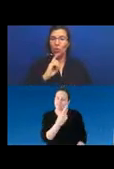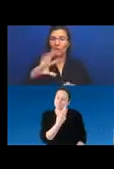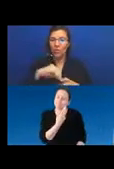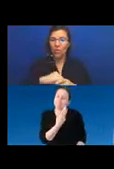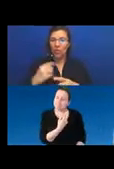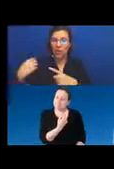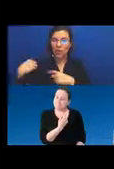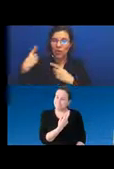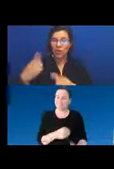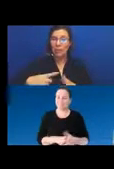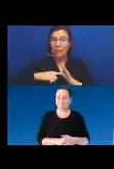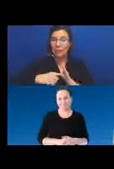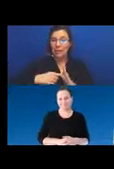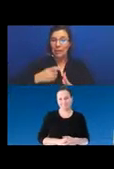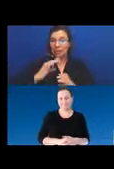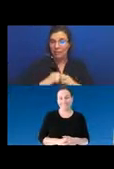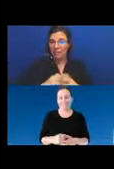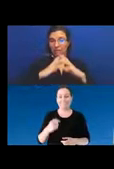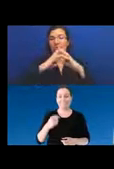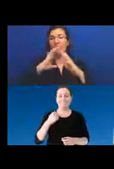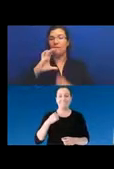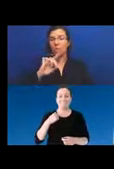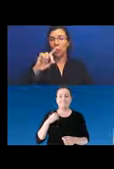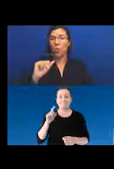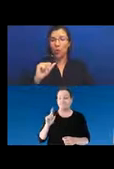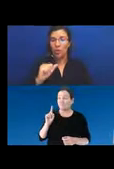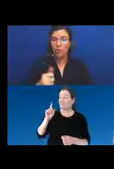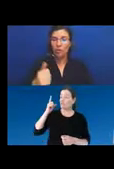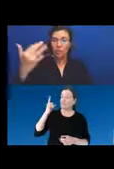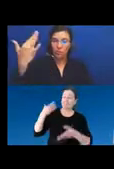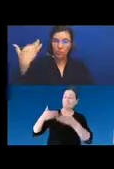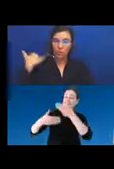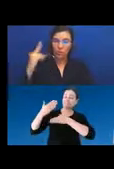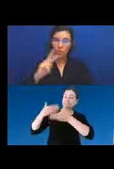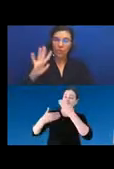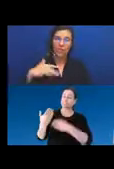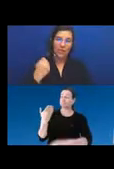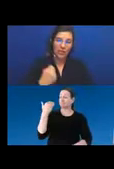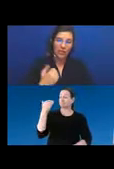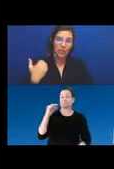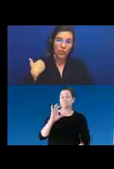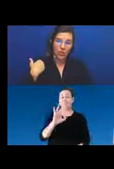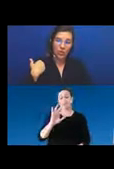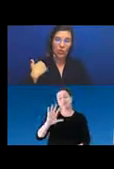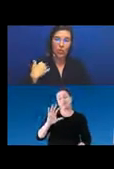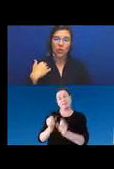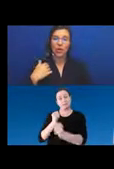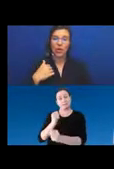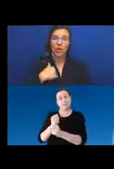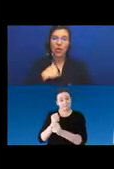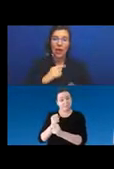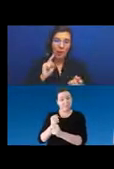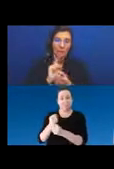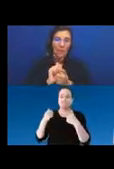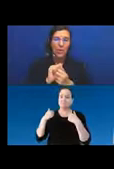beginning of CODA way back 35 years ago. I met the founder